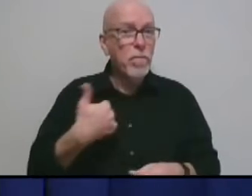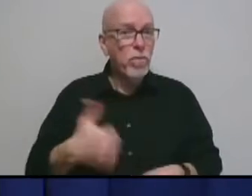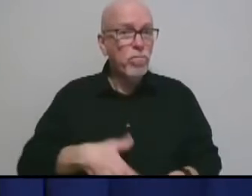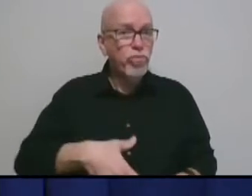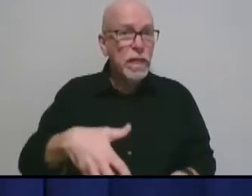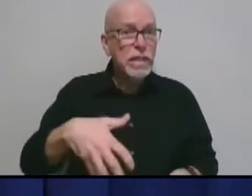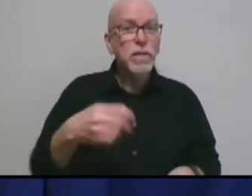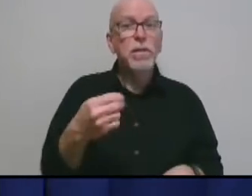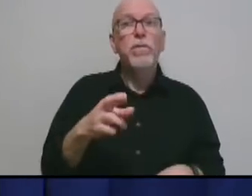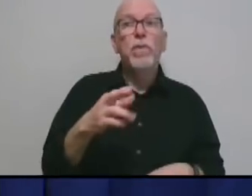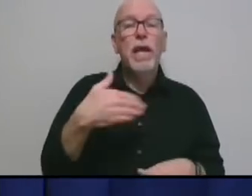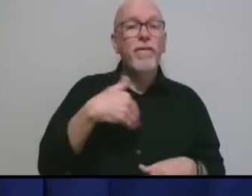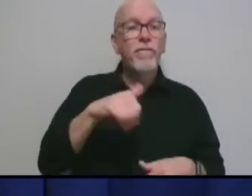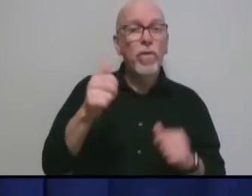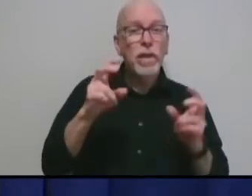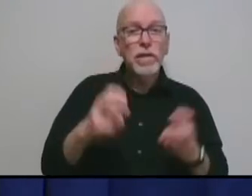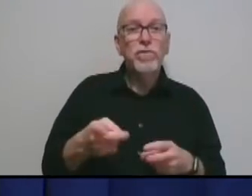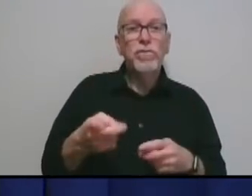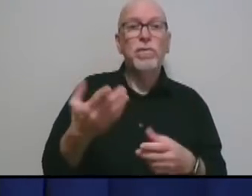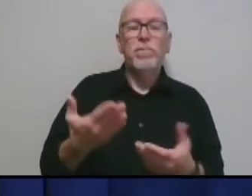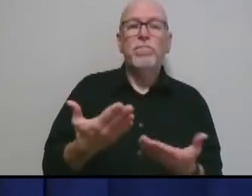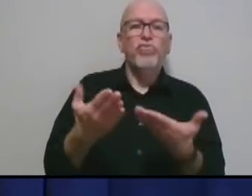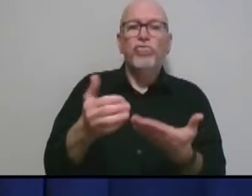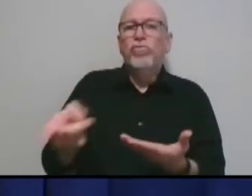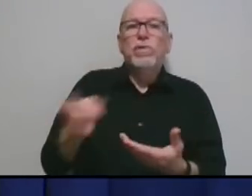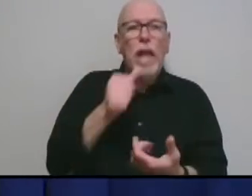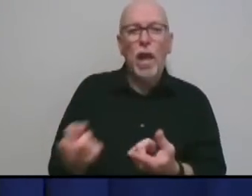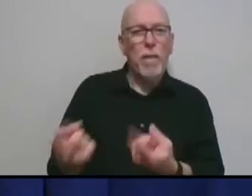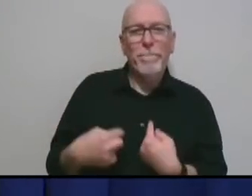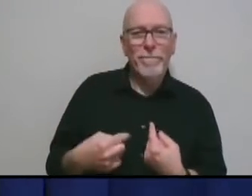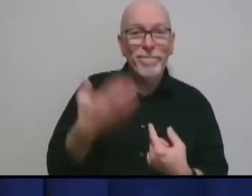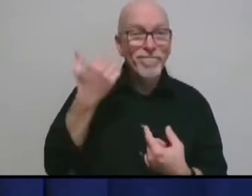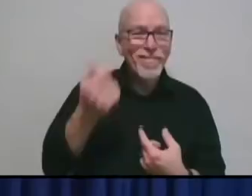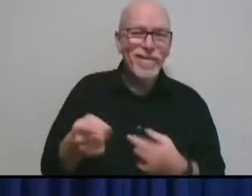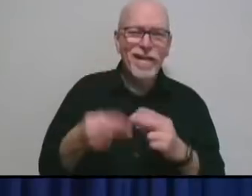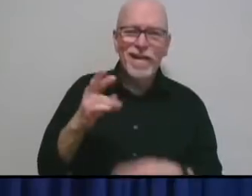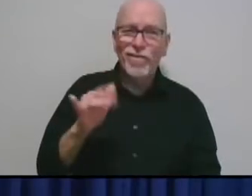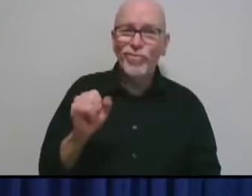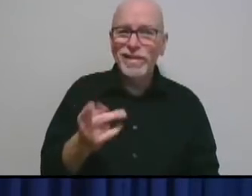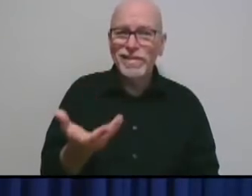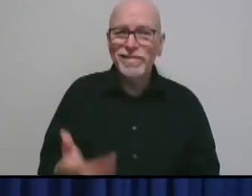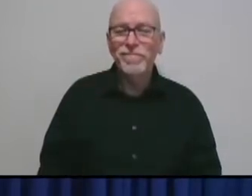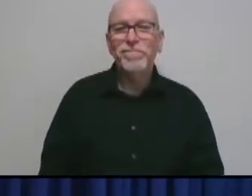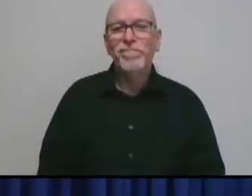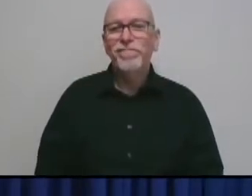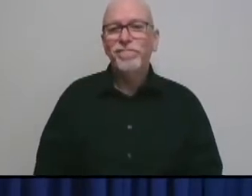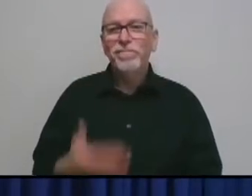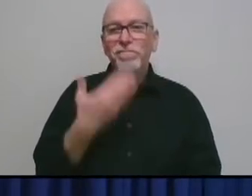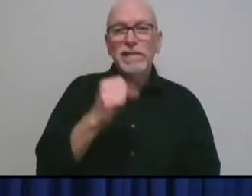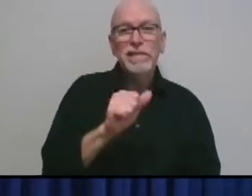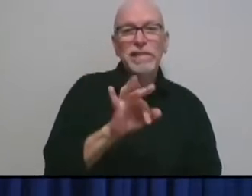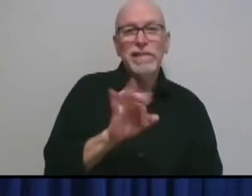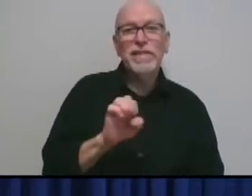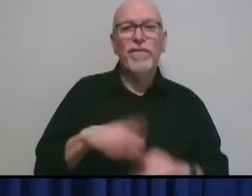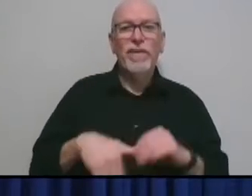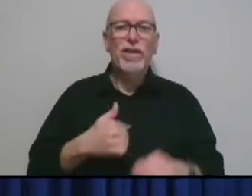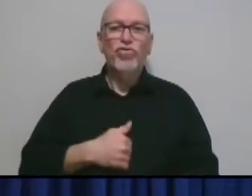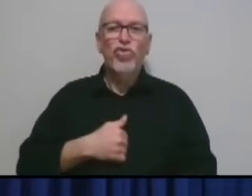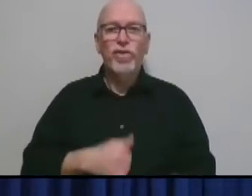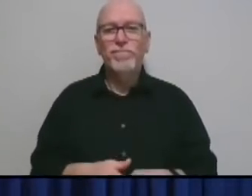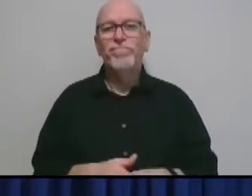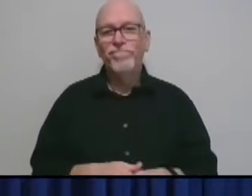would be not at that gathering, because again, they would be at higher risk. Yeah. Better to be safe than sorry. Max